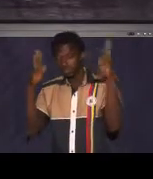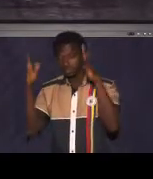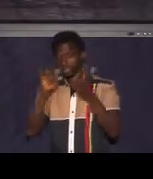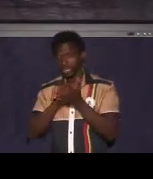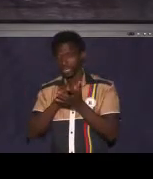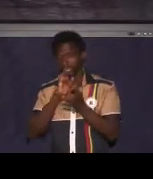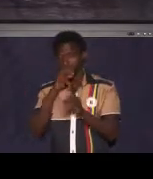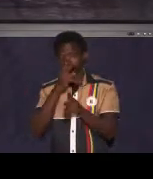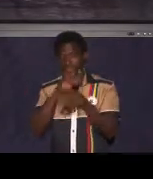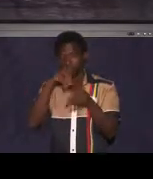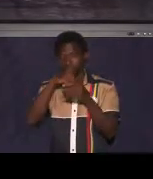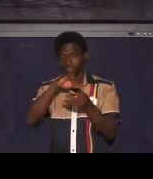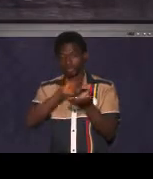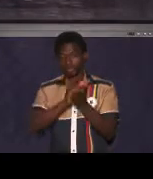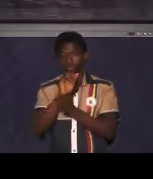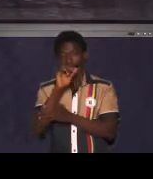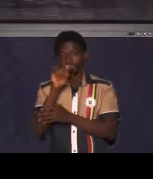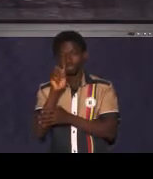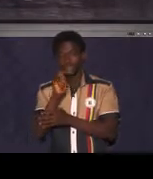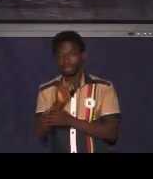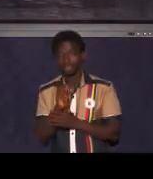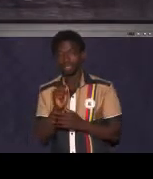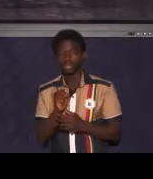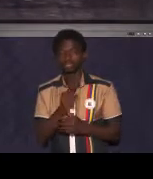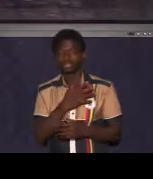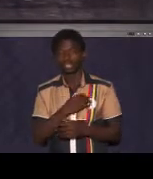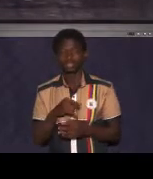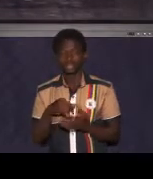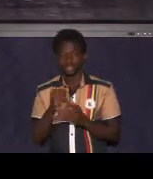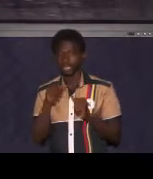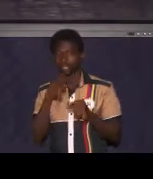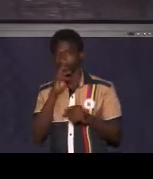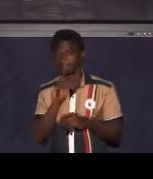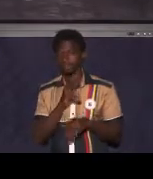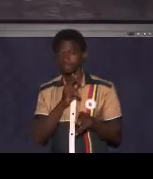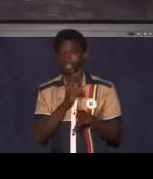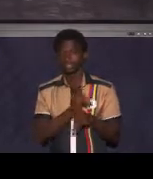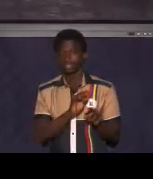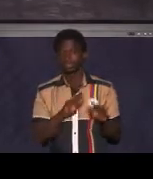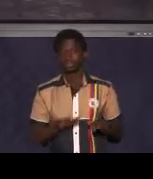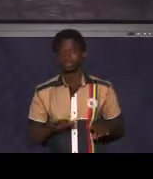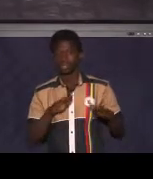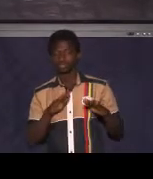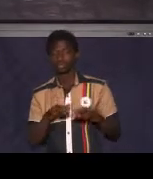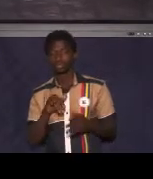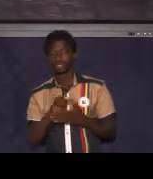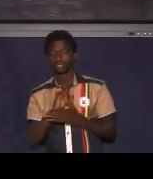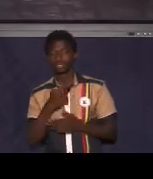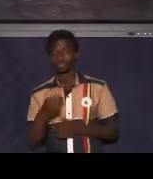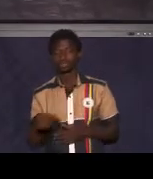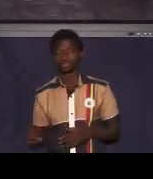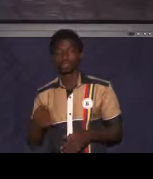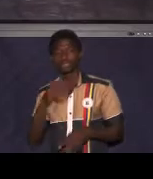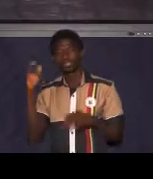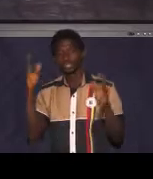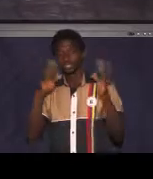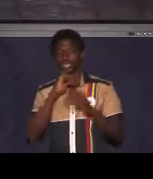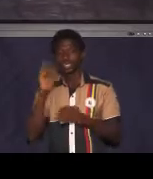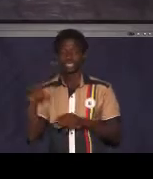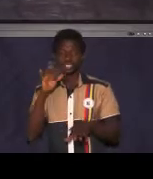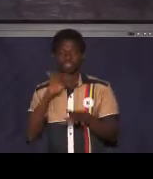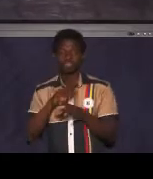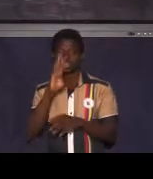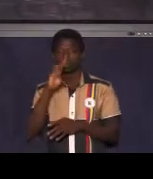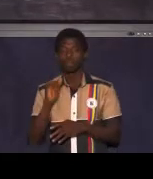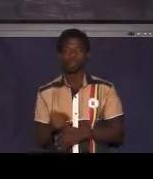compressed in those cans. So air can be compressed. That's another property. Air is